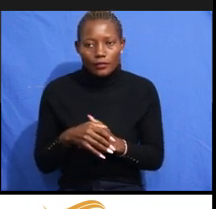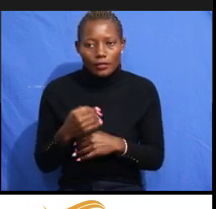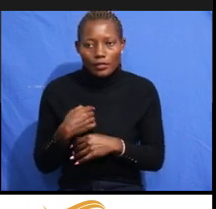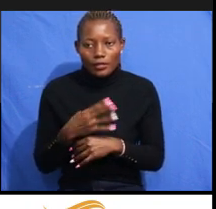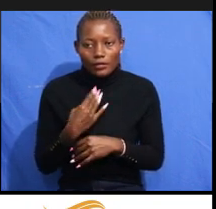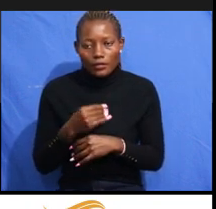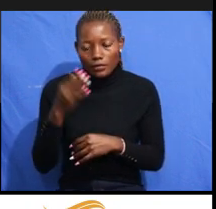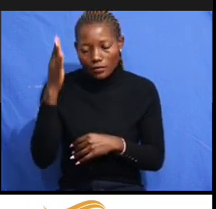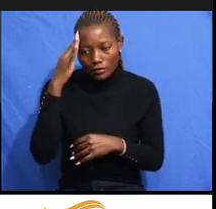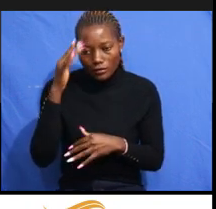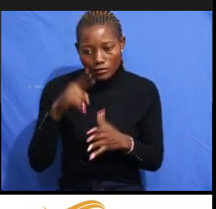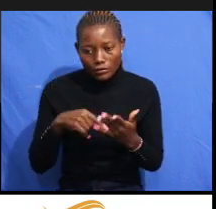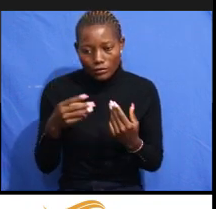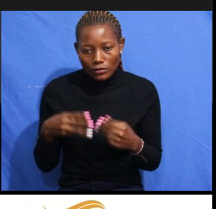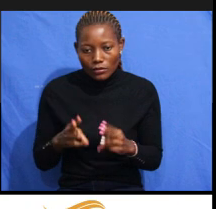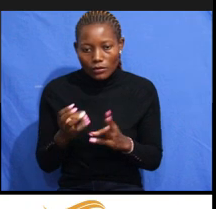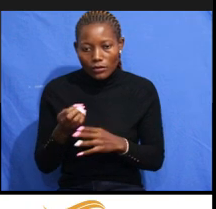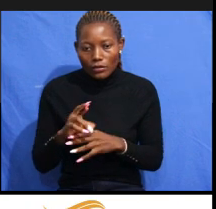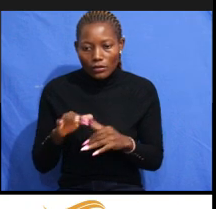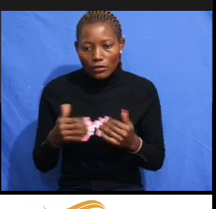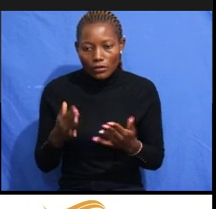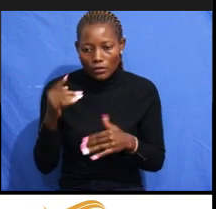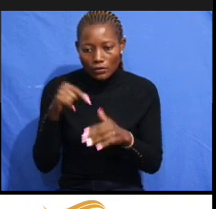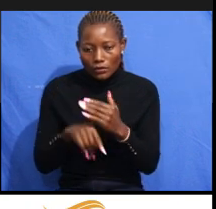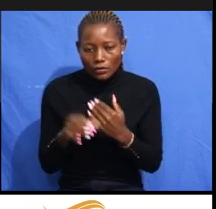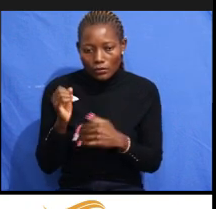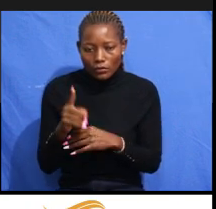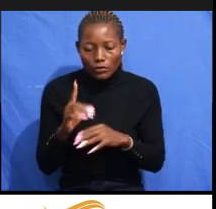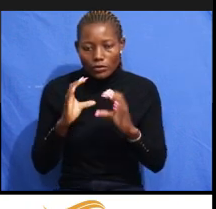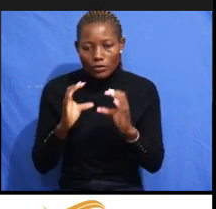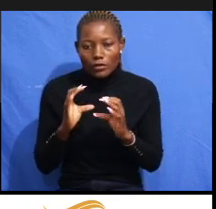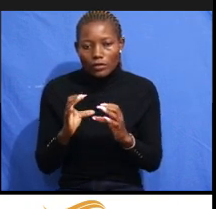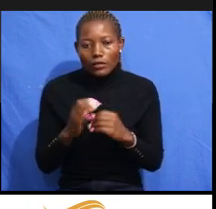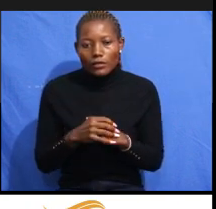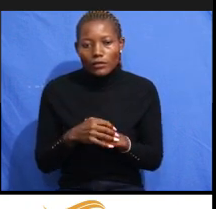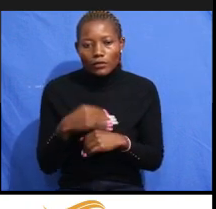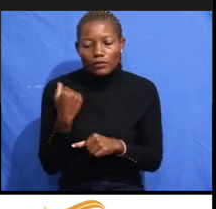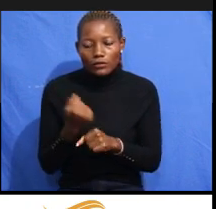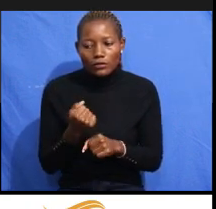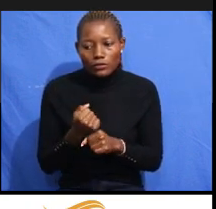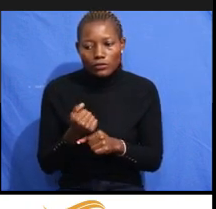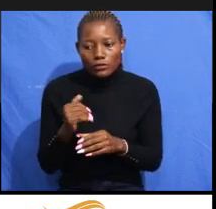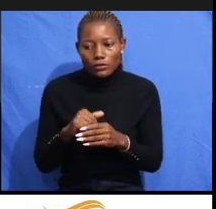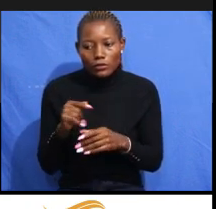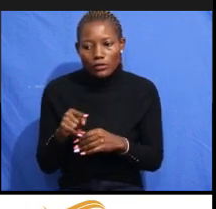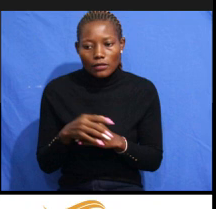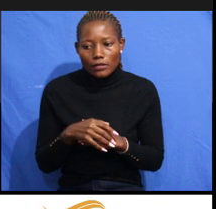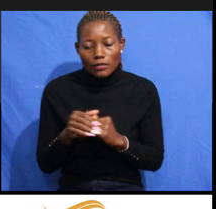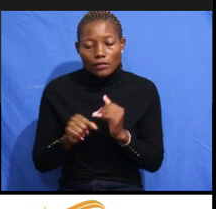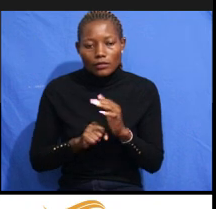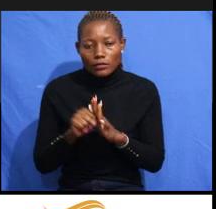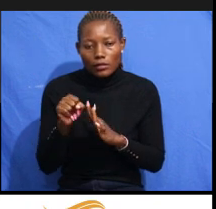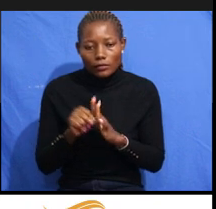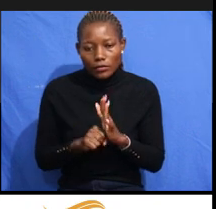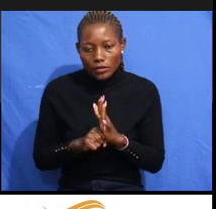know to what extent or how deep should a coach go in this subject to